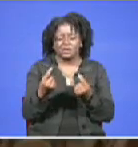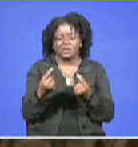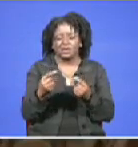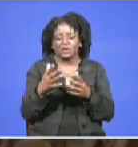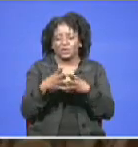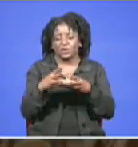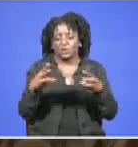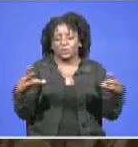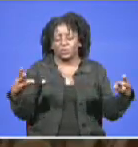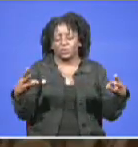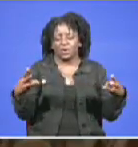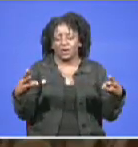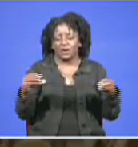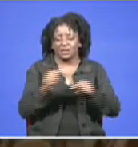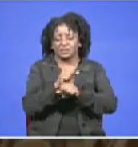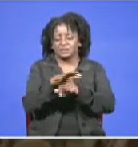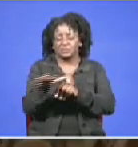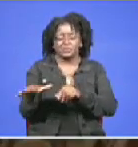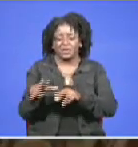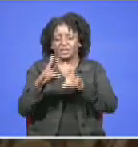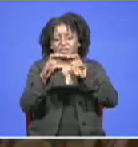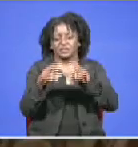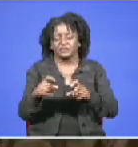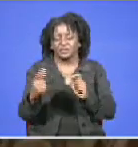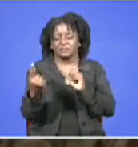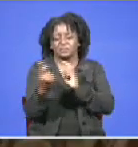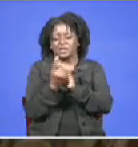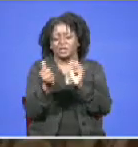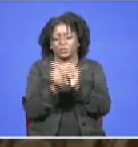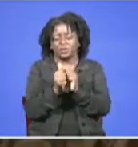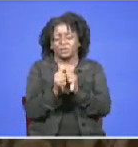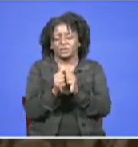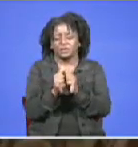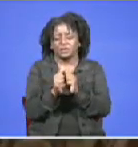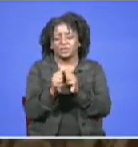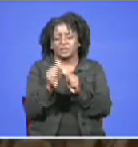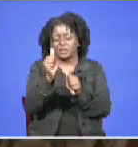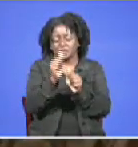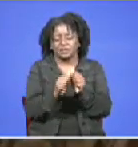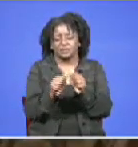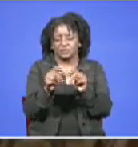meeting with key stakeholders, and having town meetings and open forums.